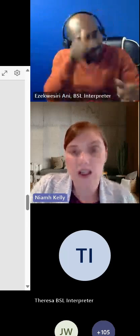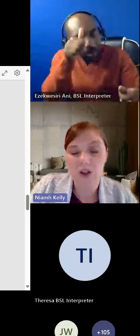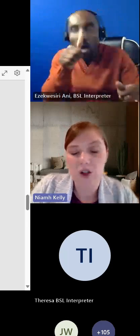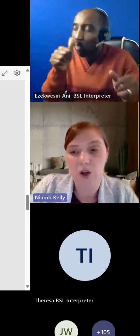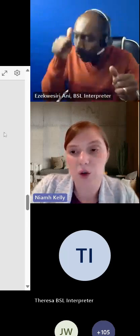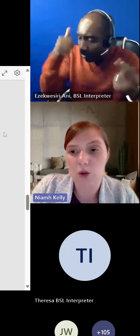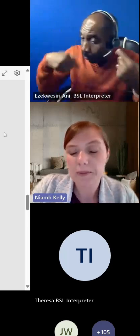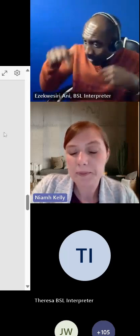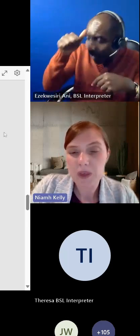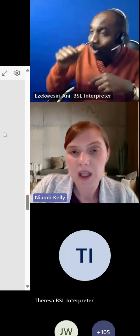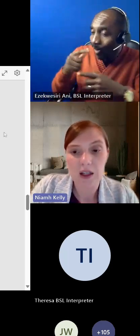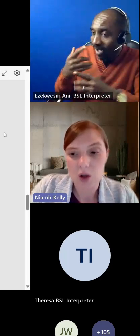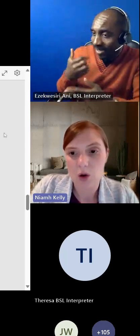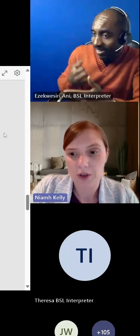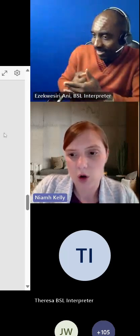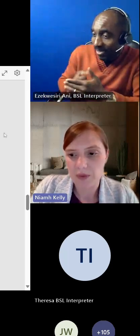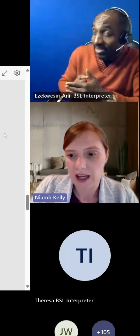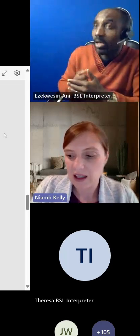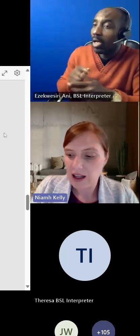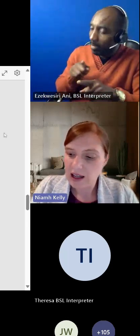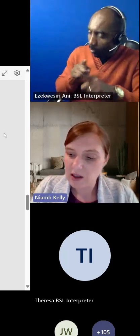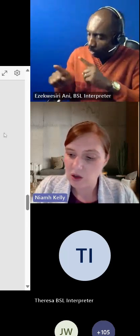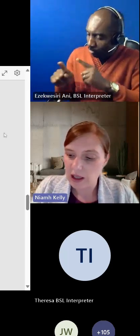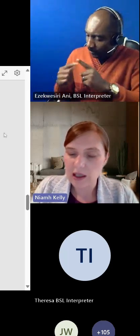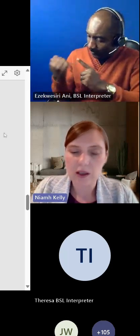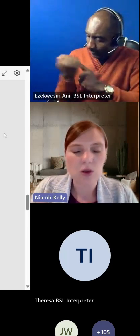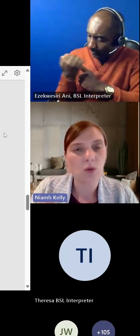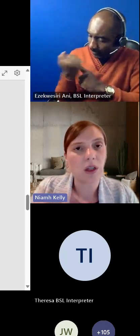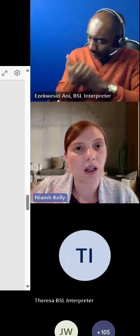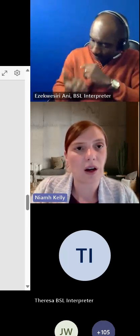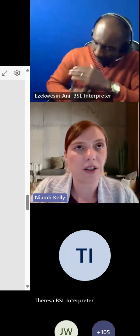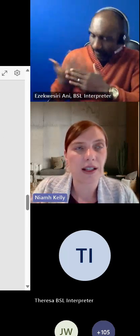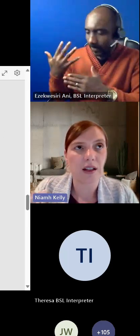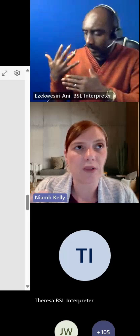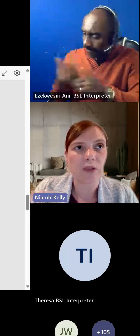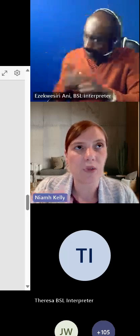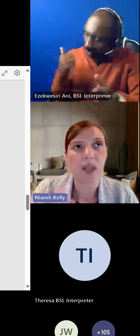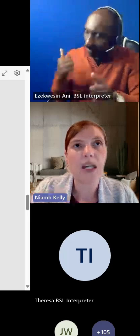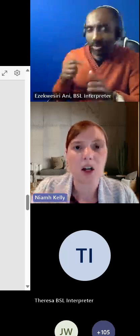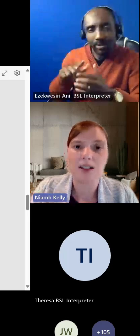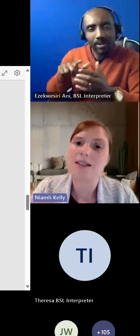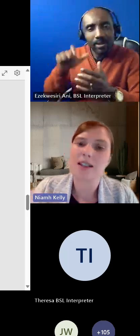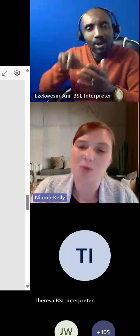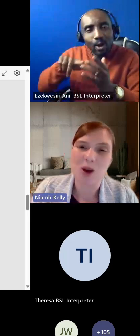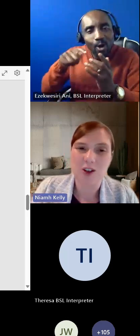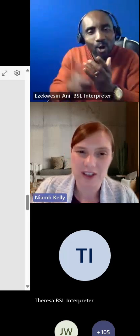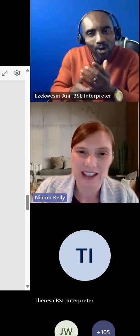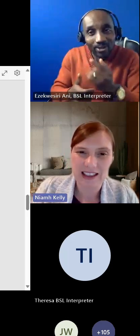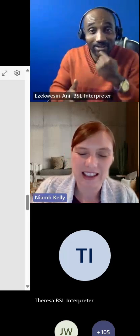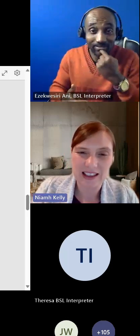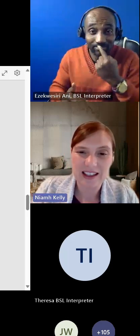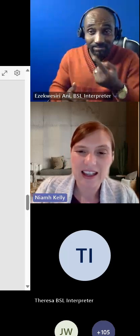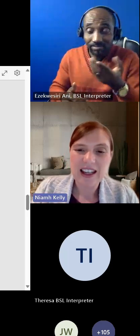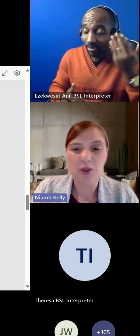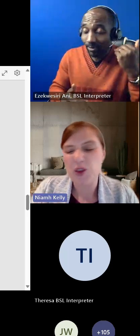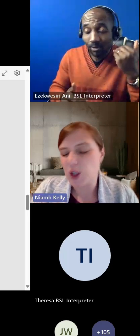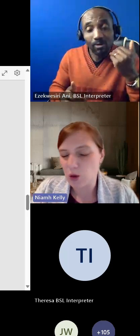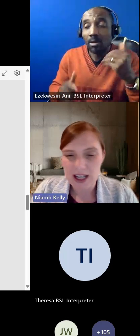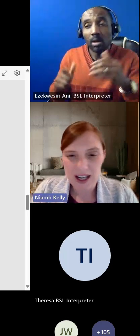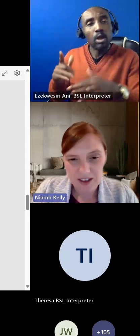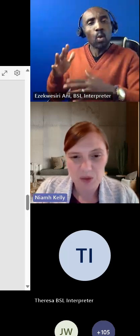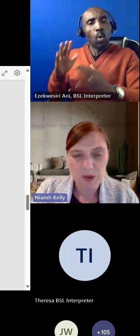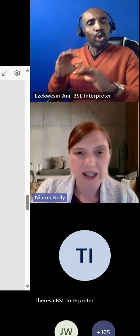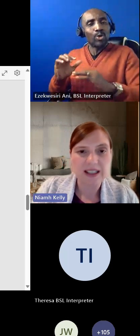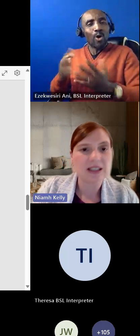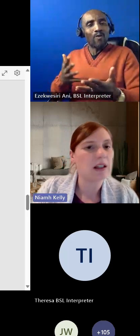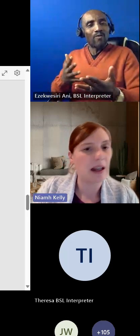doing something to overcome that. And so that's like something Connor said, is be honest about your facilities. If you